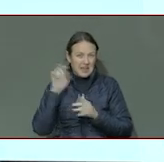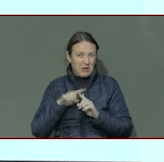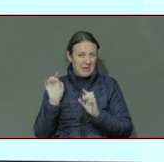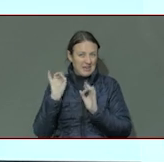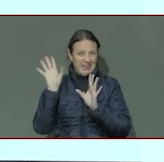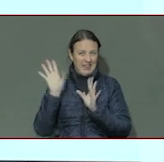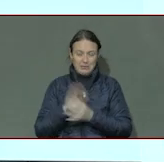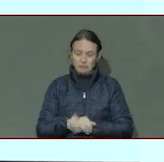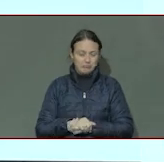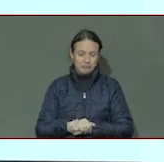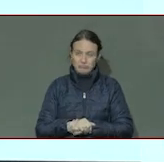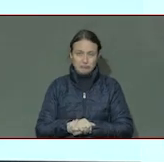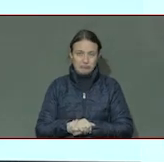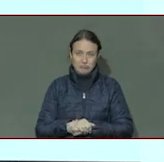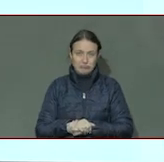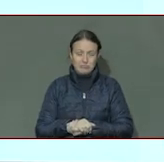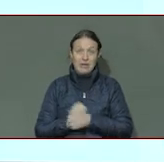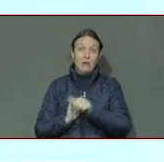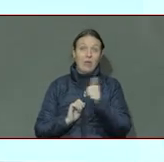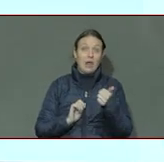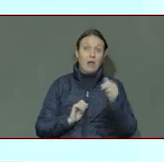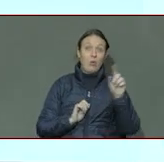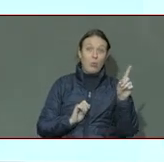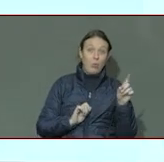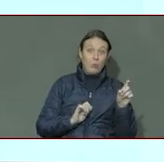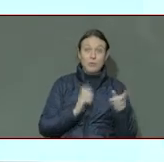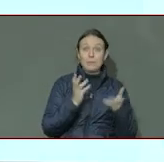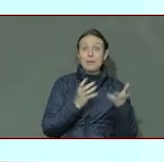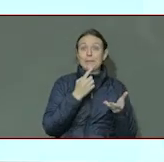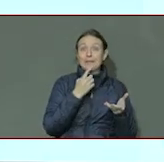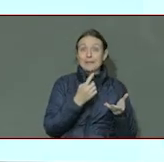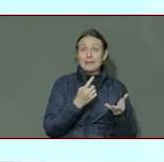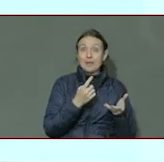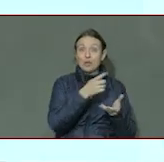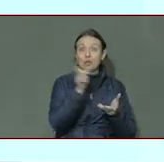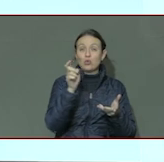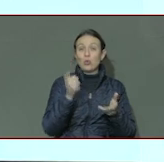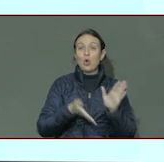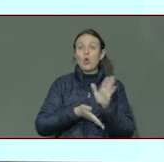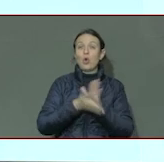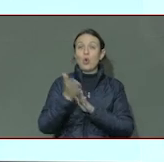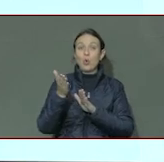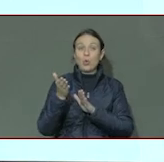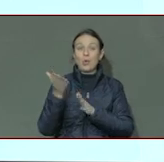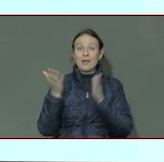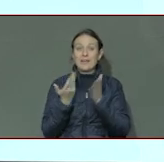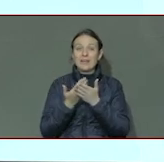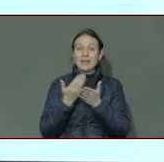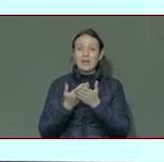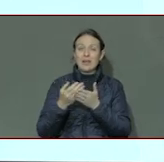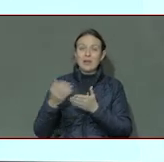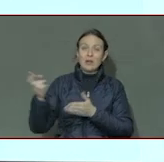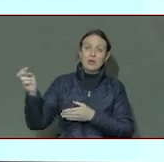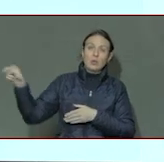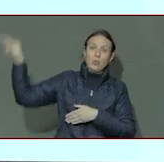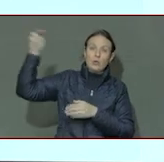clearly. The other thing they can ask you, are you going to be able to skydive? No, because the amount